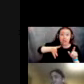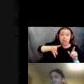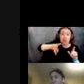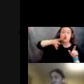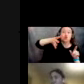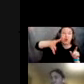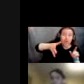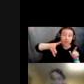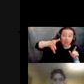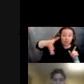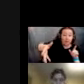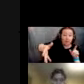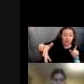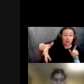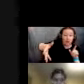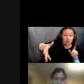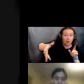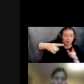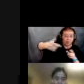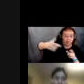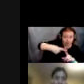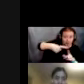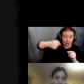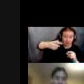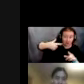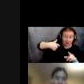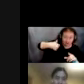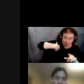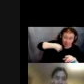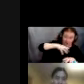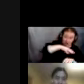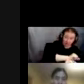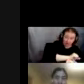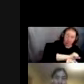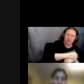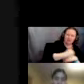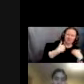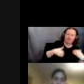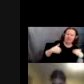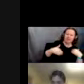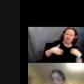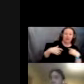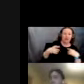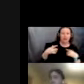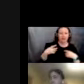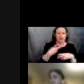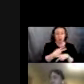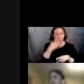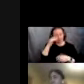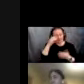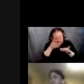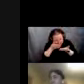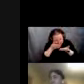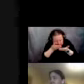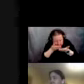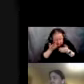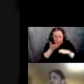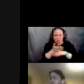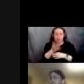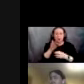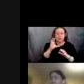Japanese just seems amazing to me that, you know, they figured this out because they went through all the census records